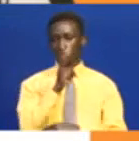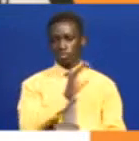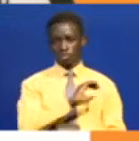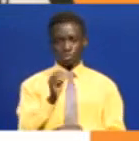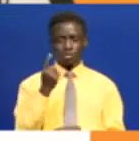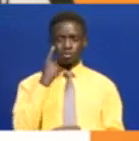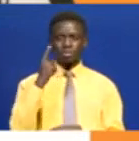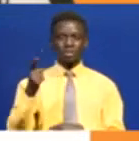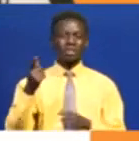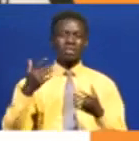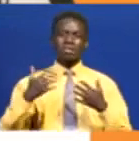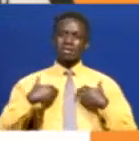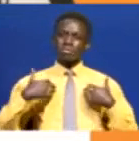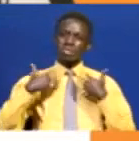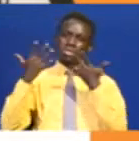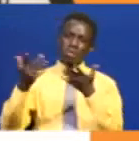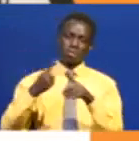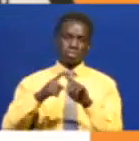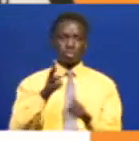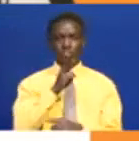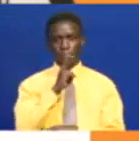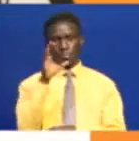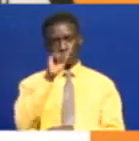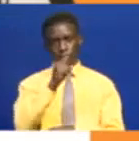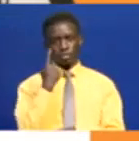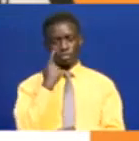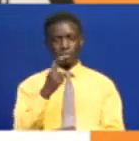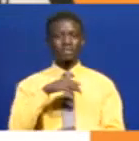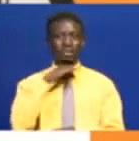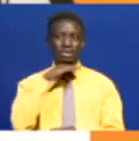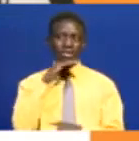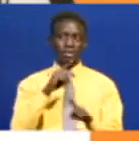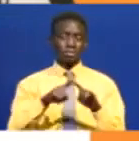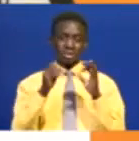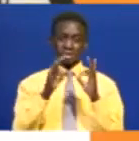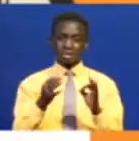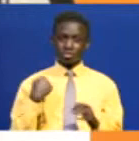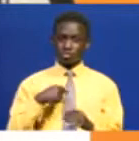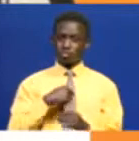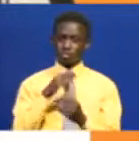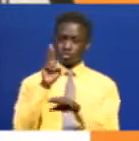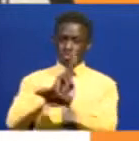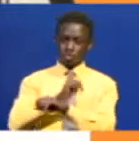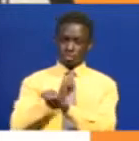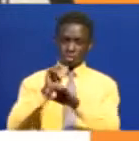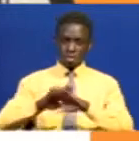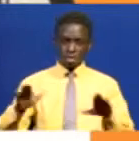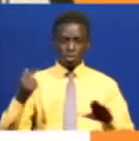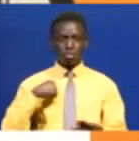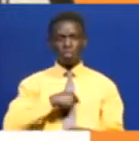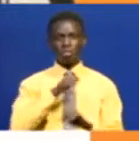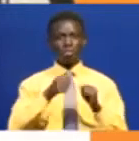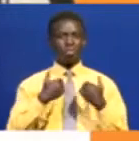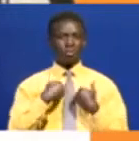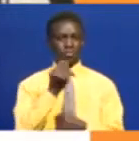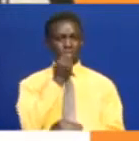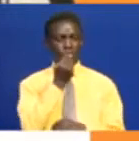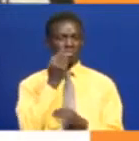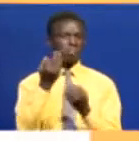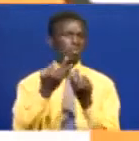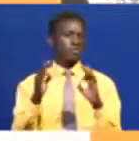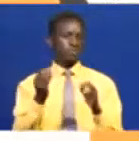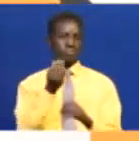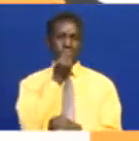them. If we regenerate those lands, I am telling you, we will have food that we will not be afraid to consume because it will be good for